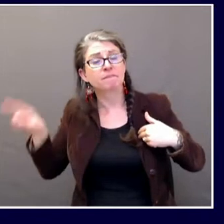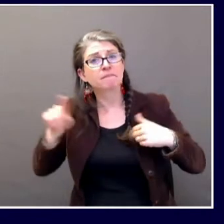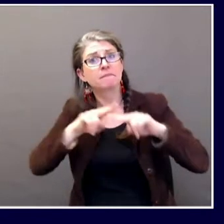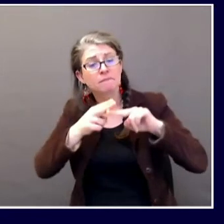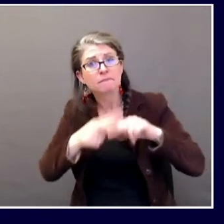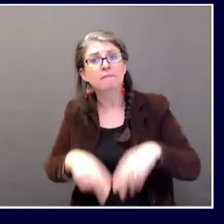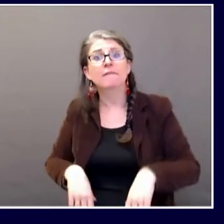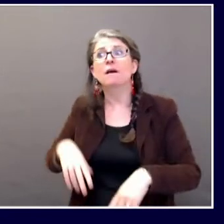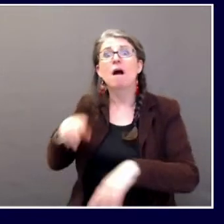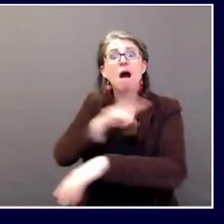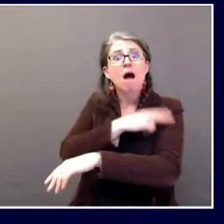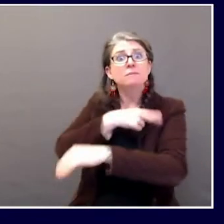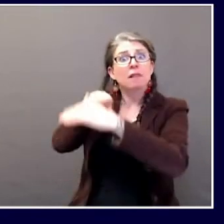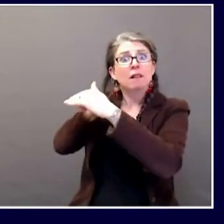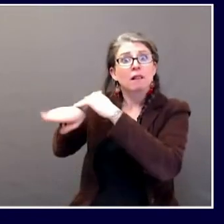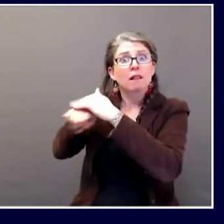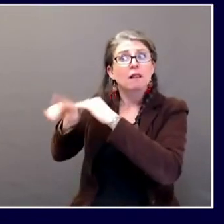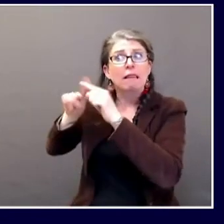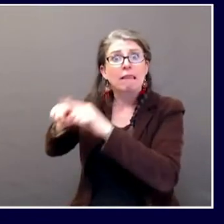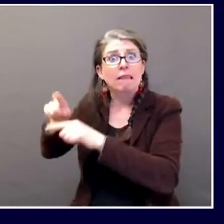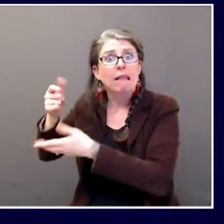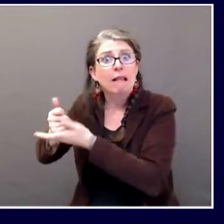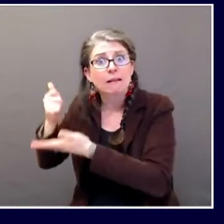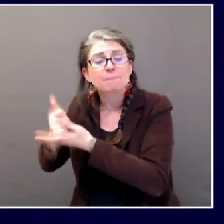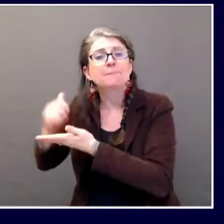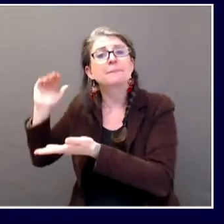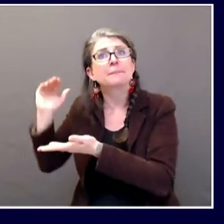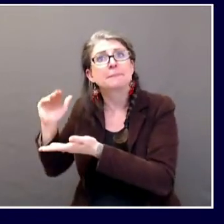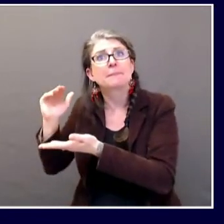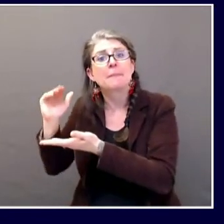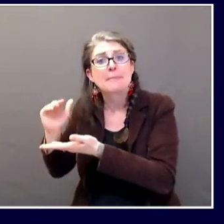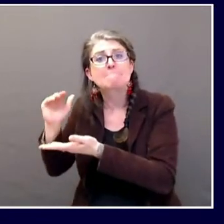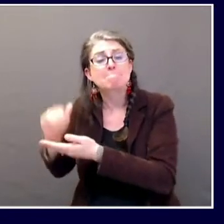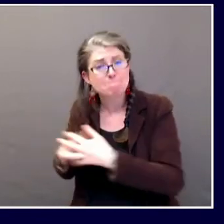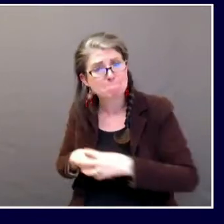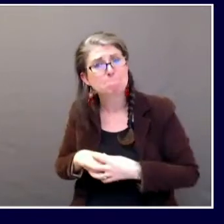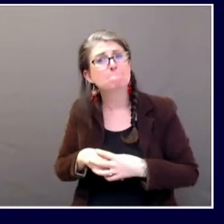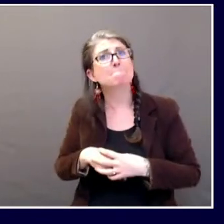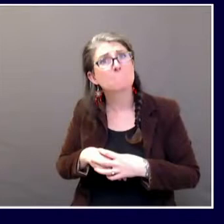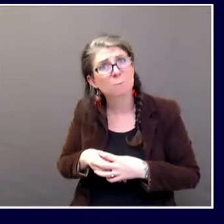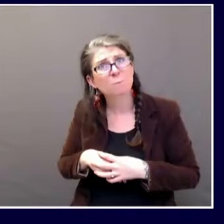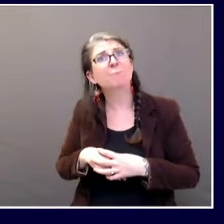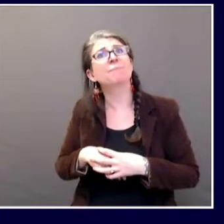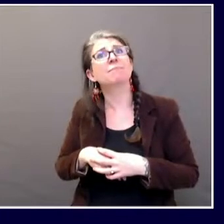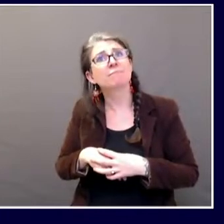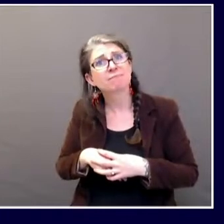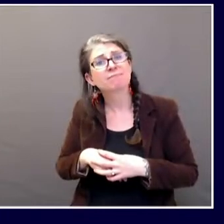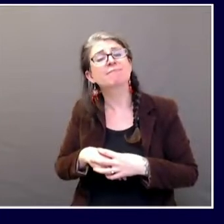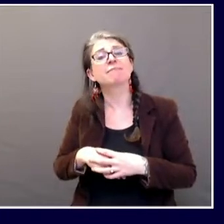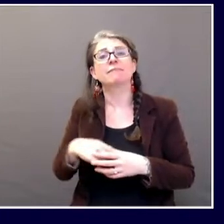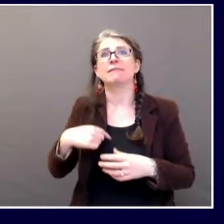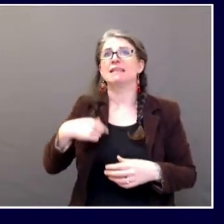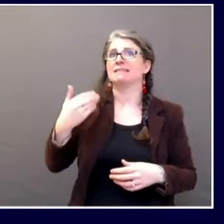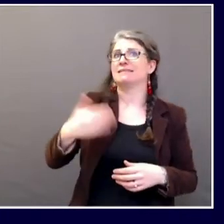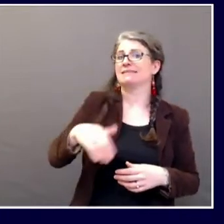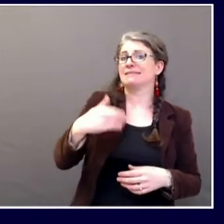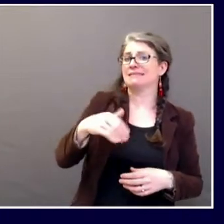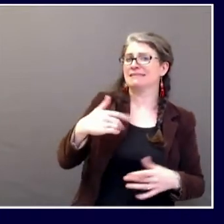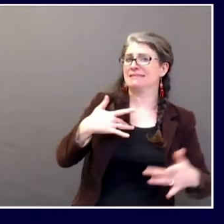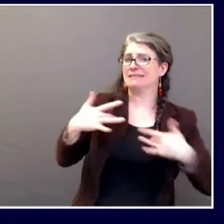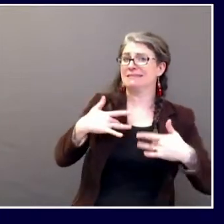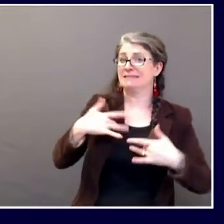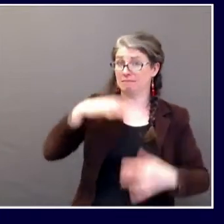horizon around the new variants and the possibility that what we are seeing right now is just the ending phases of a potential holiday